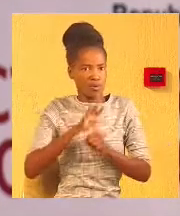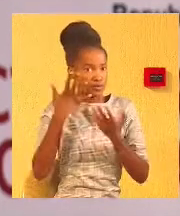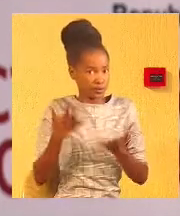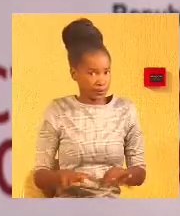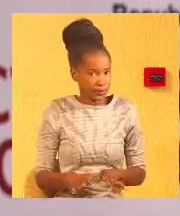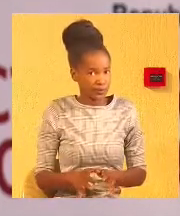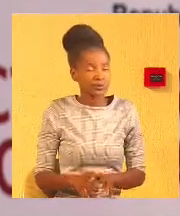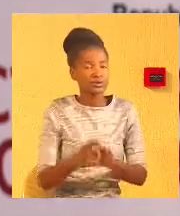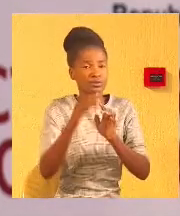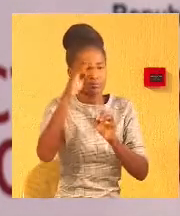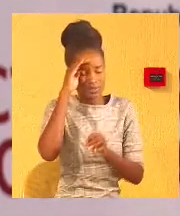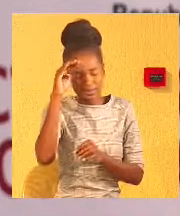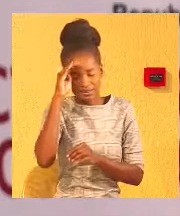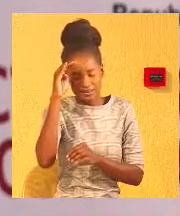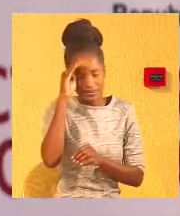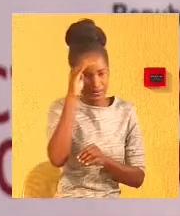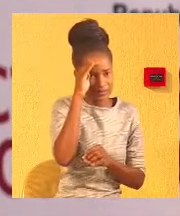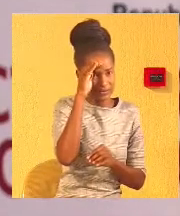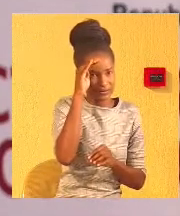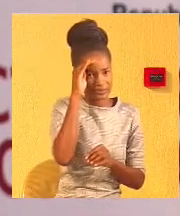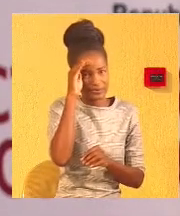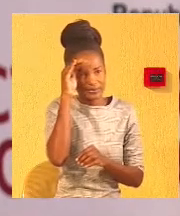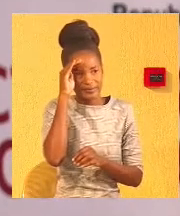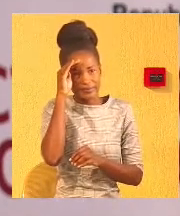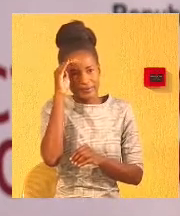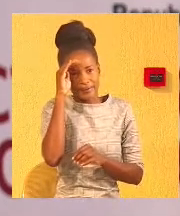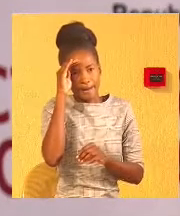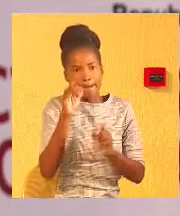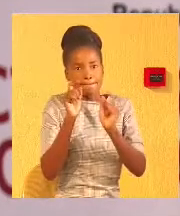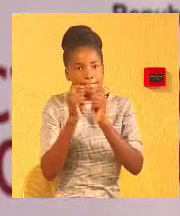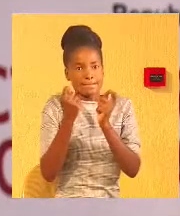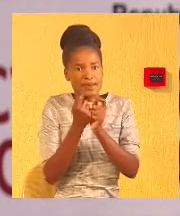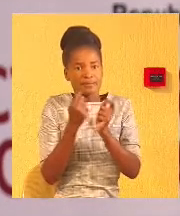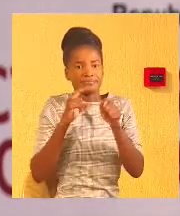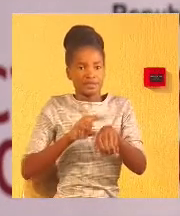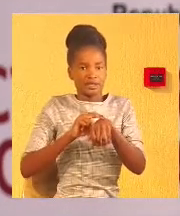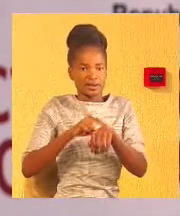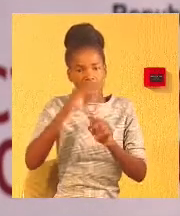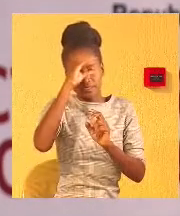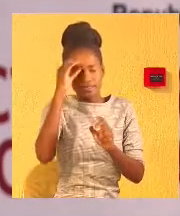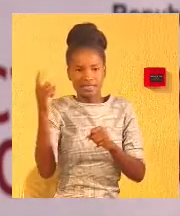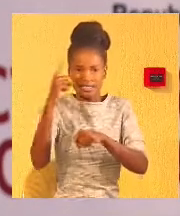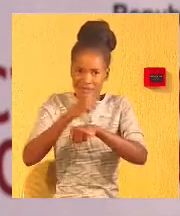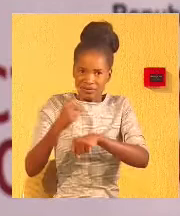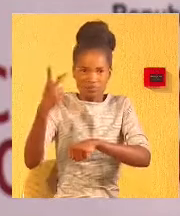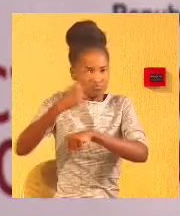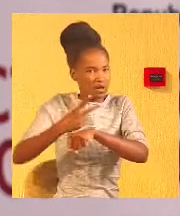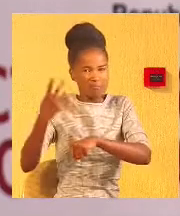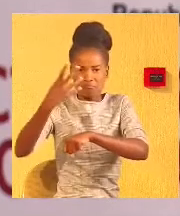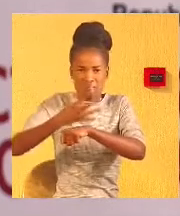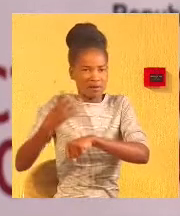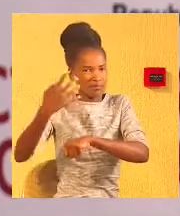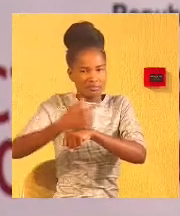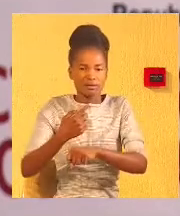active contacts that our team is also monitoring on a daily basis. So that